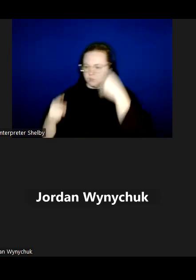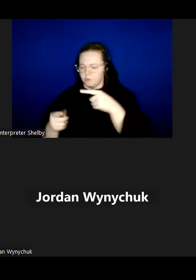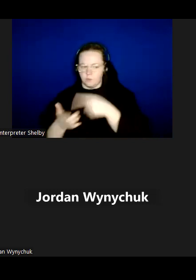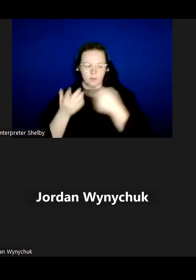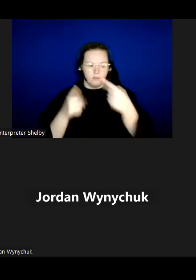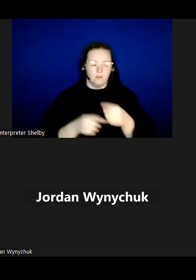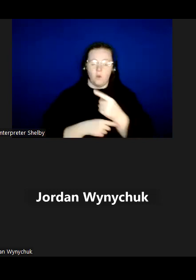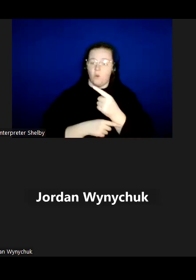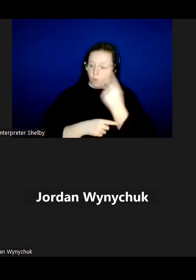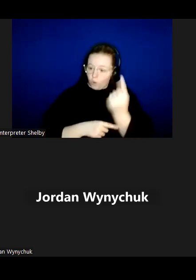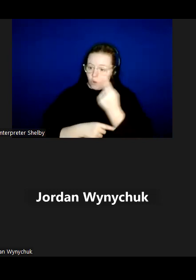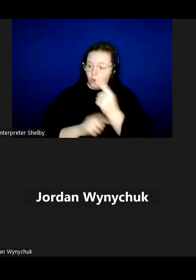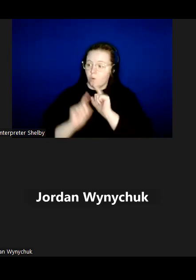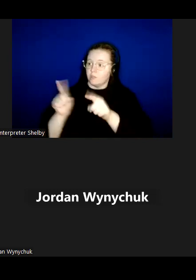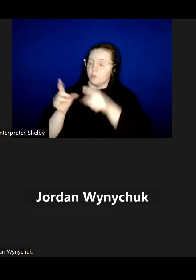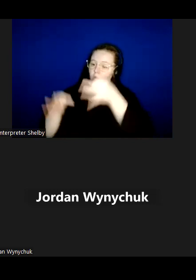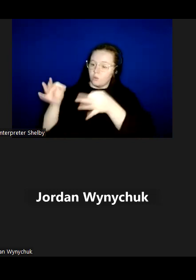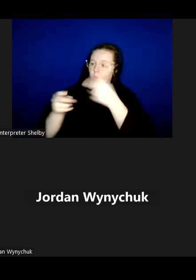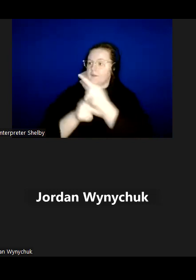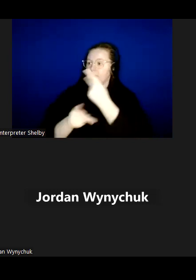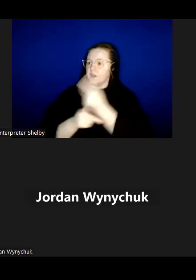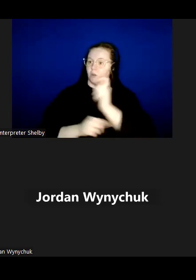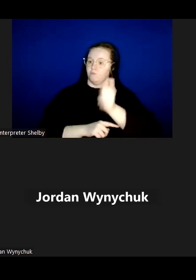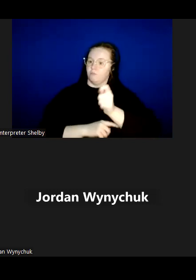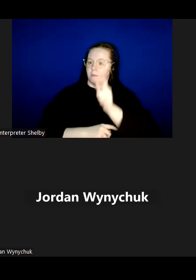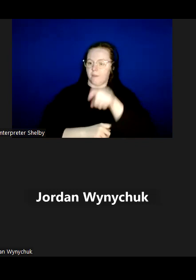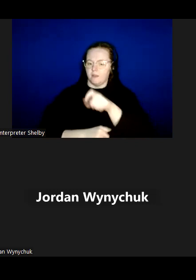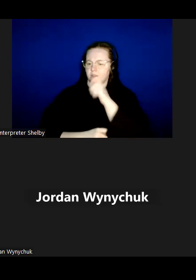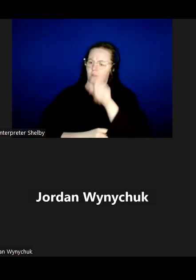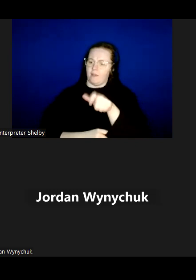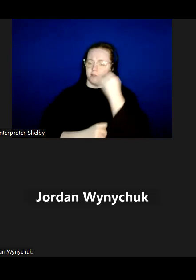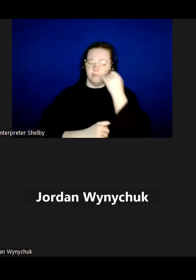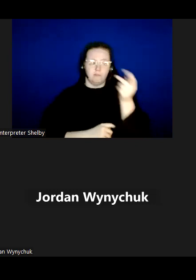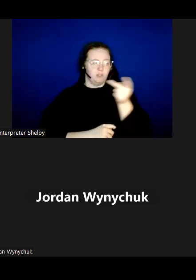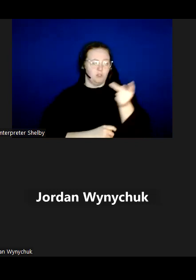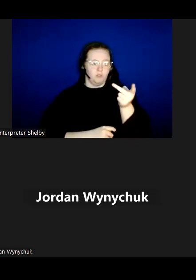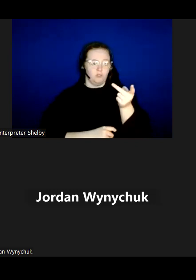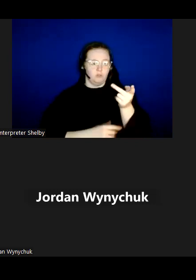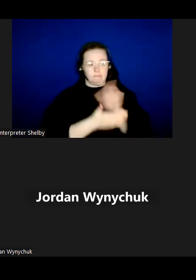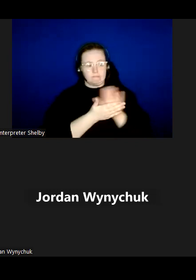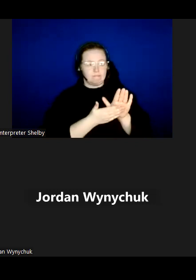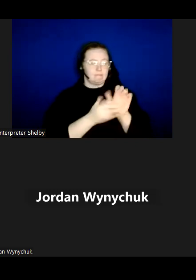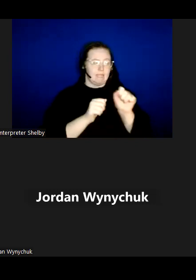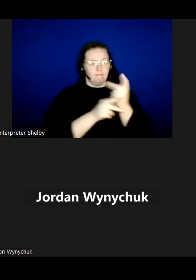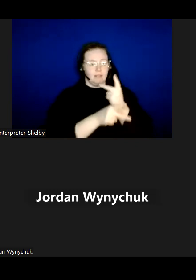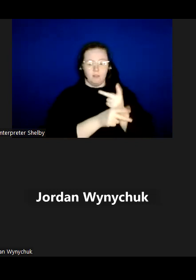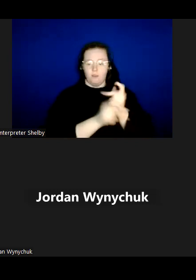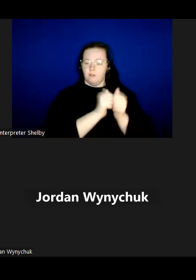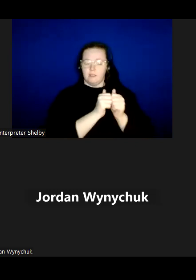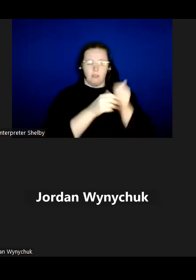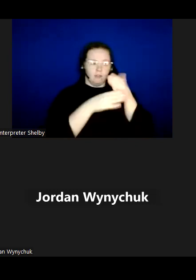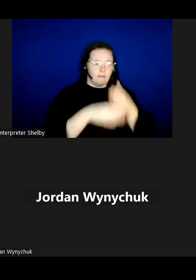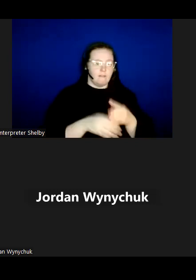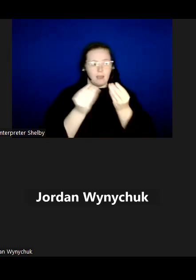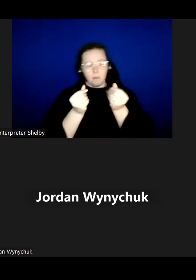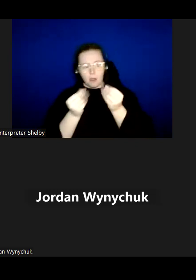always go to court when you separate. If you're amicable and you can agree, that's great. You can figure out the property division and the children,